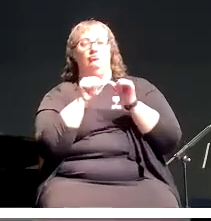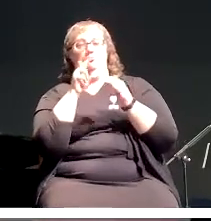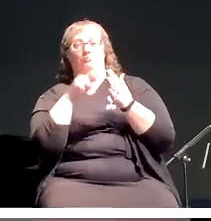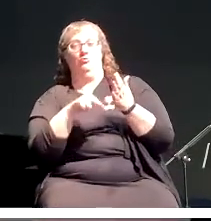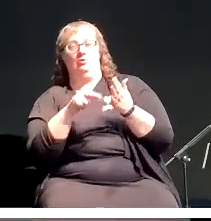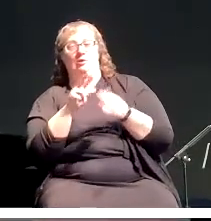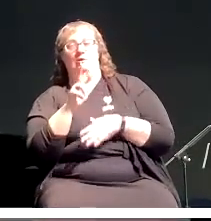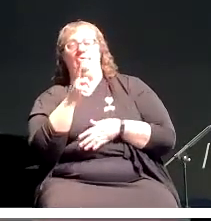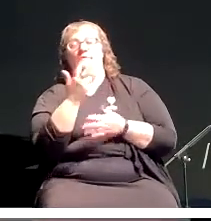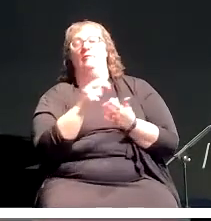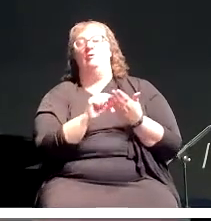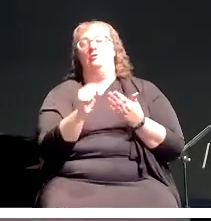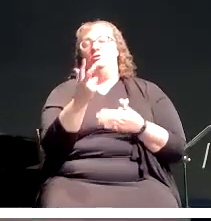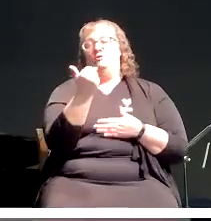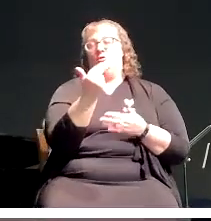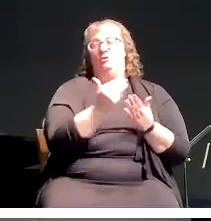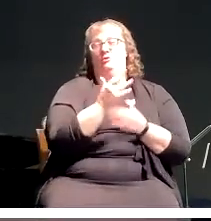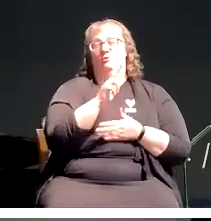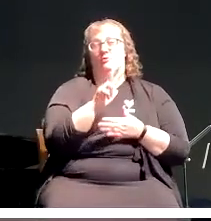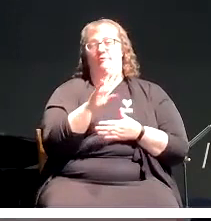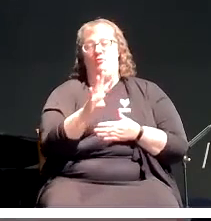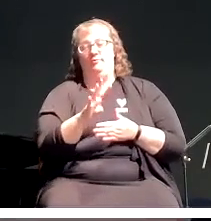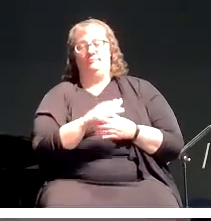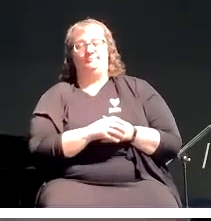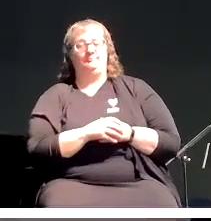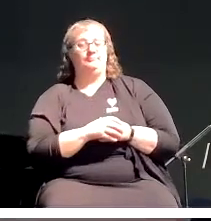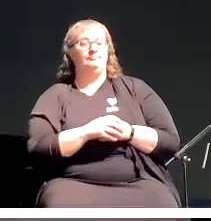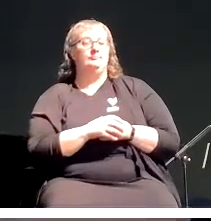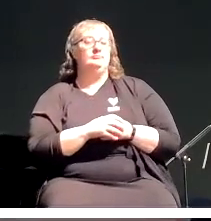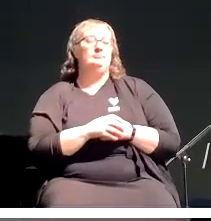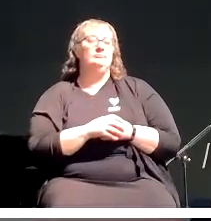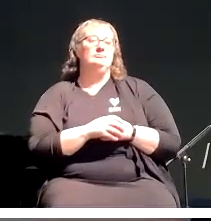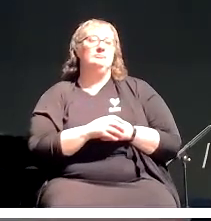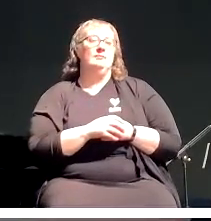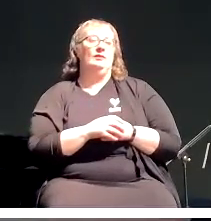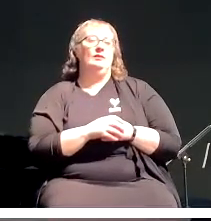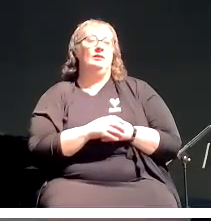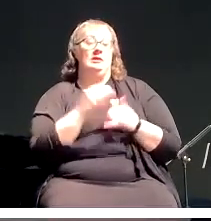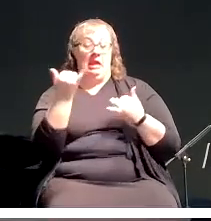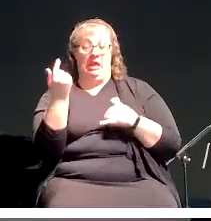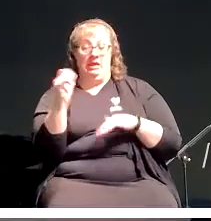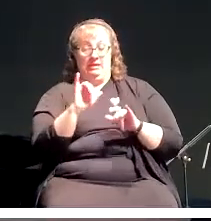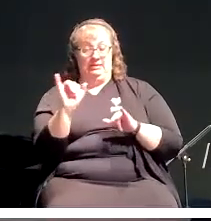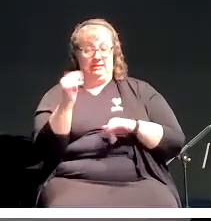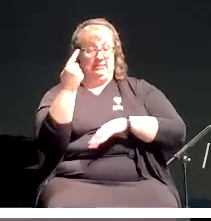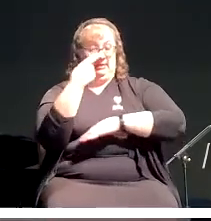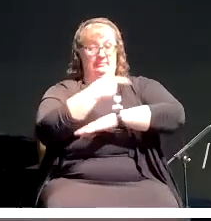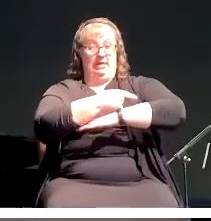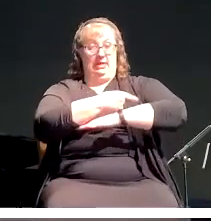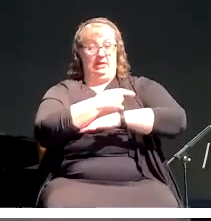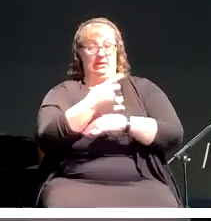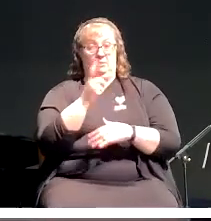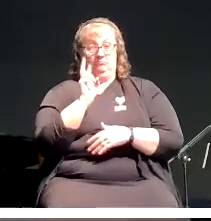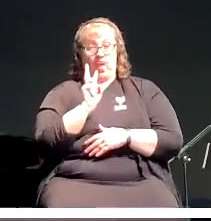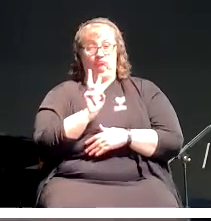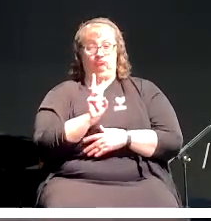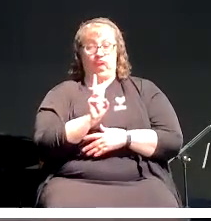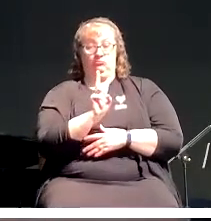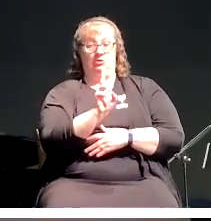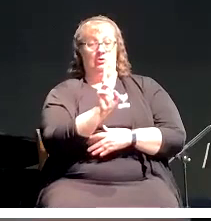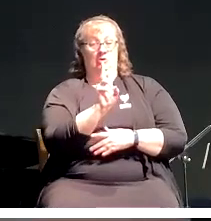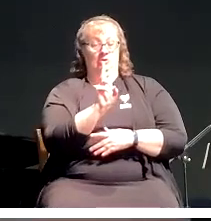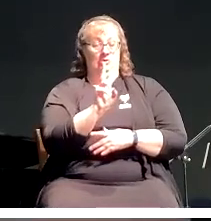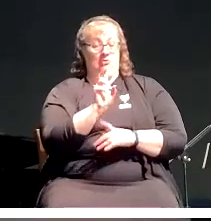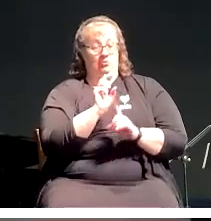verses 13 through 34. Now that same day, two of them were going to a